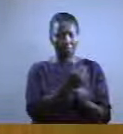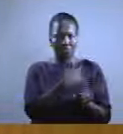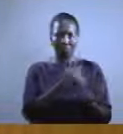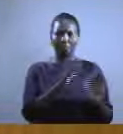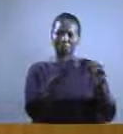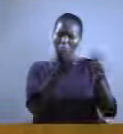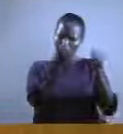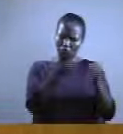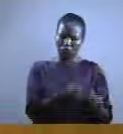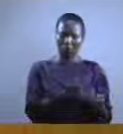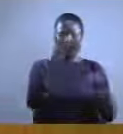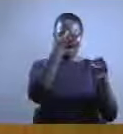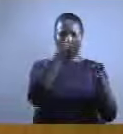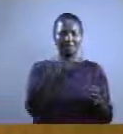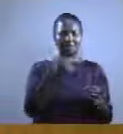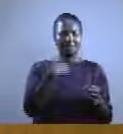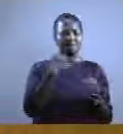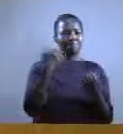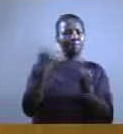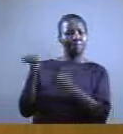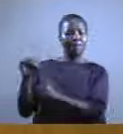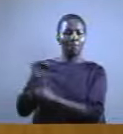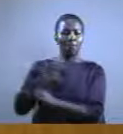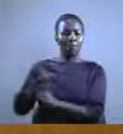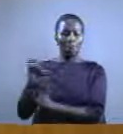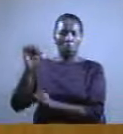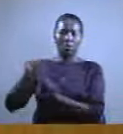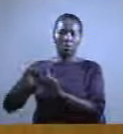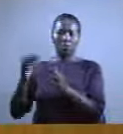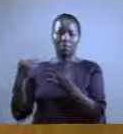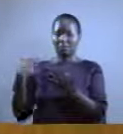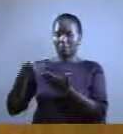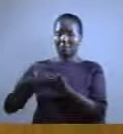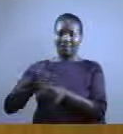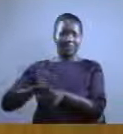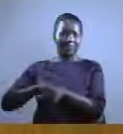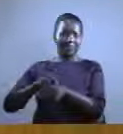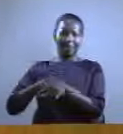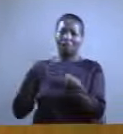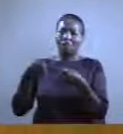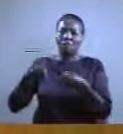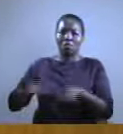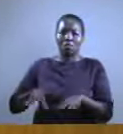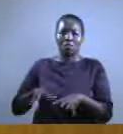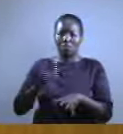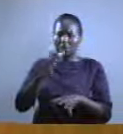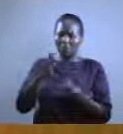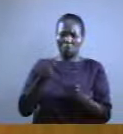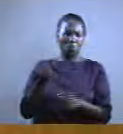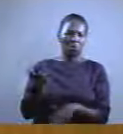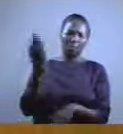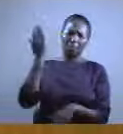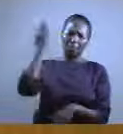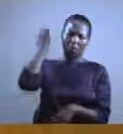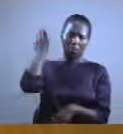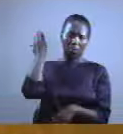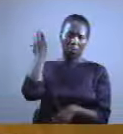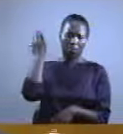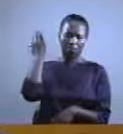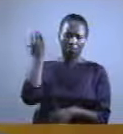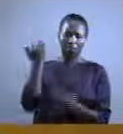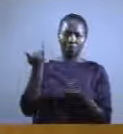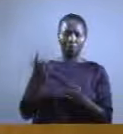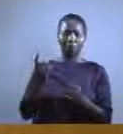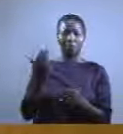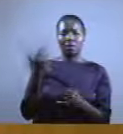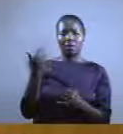this stage, standing up to COSATU, but regrettably it has taken a long time and should have been done a lot earlier. And whilst we